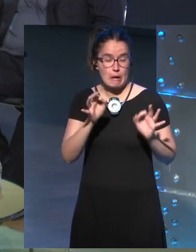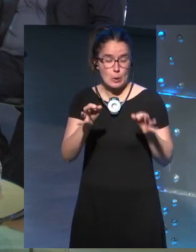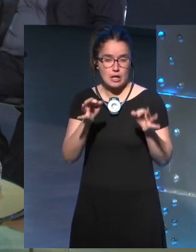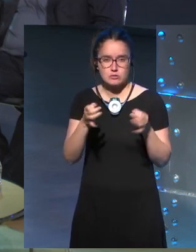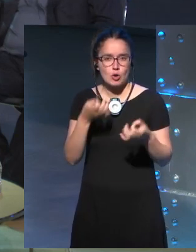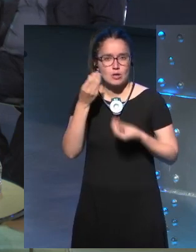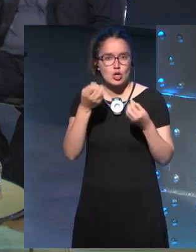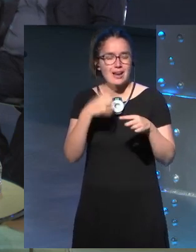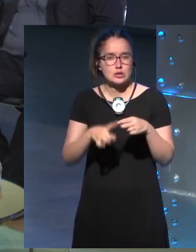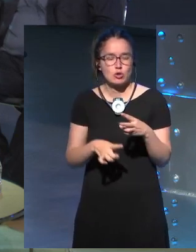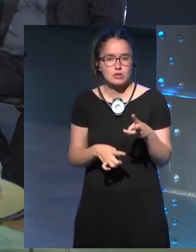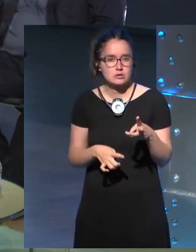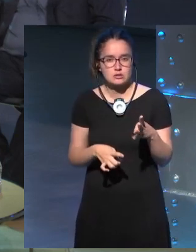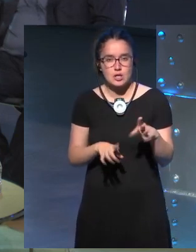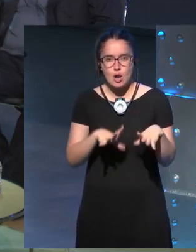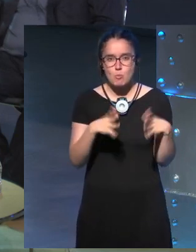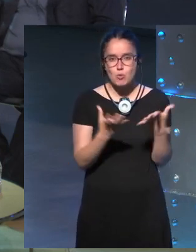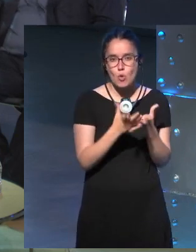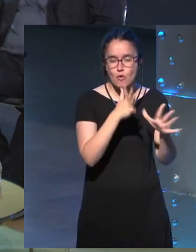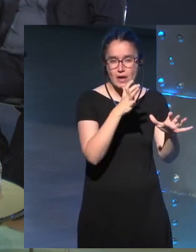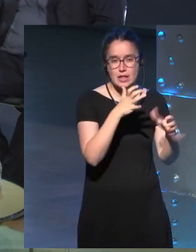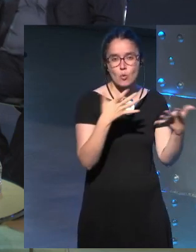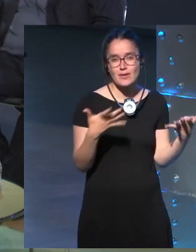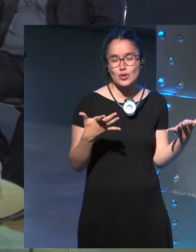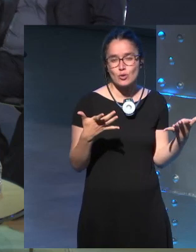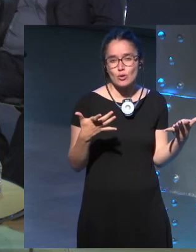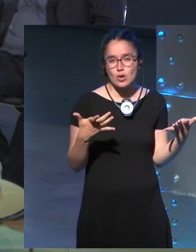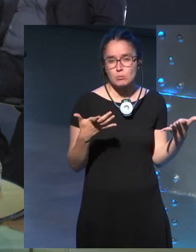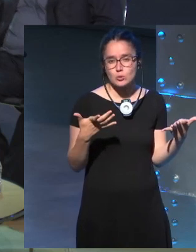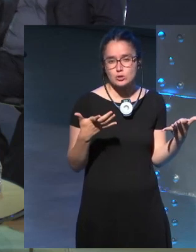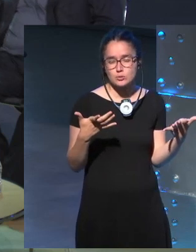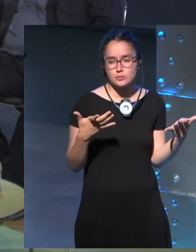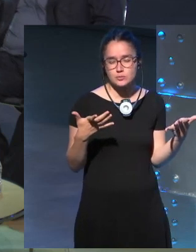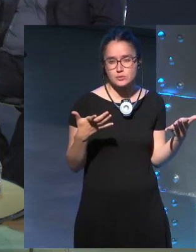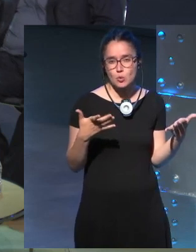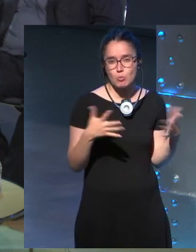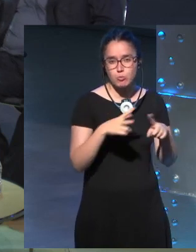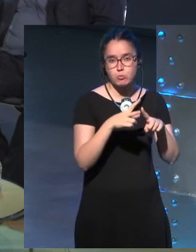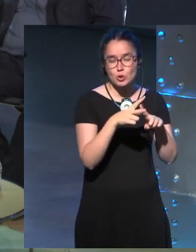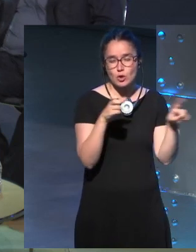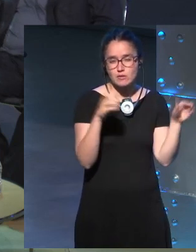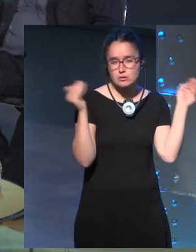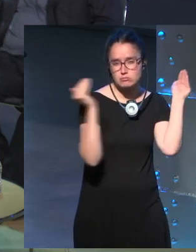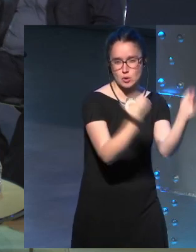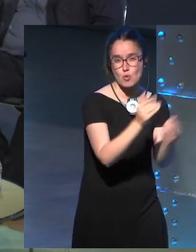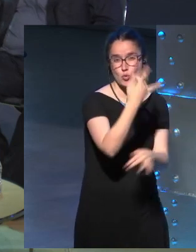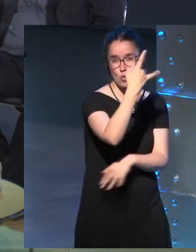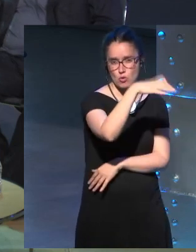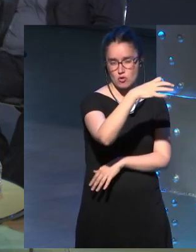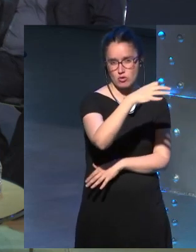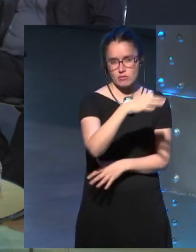in the world when things become monotheistic, whether that's Judaism, Christianity or